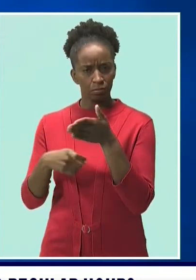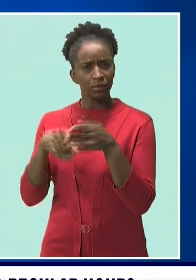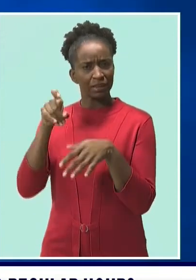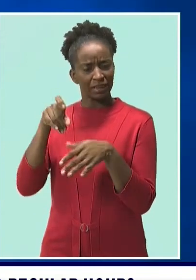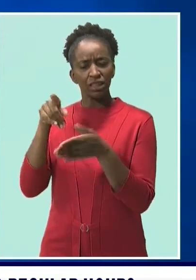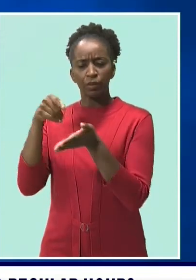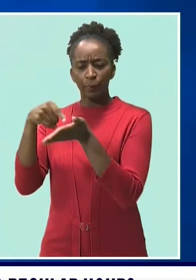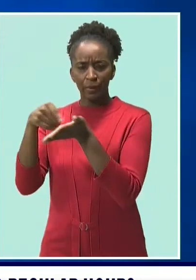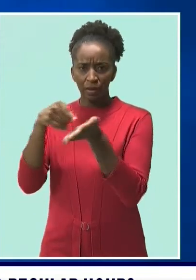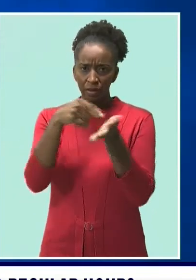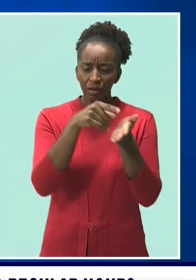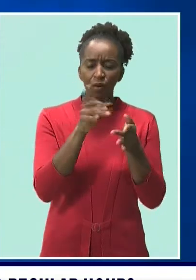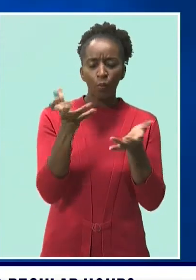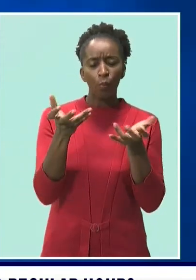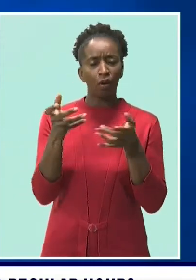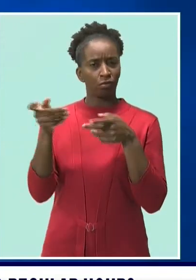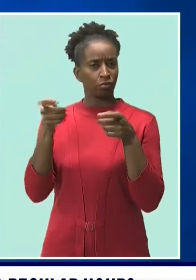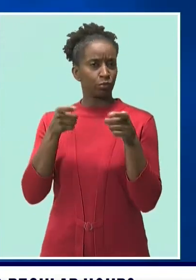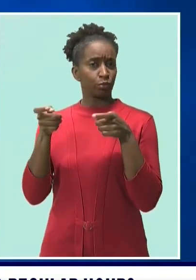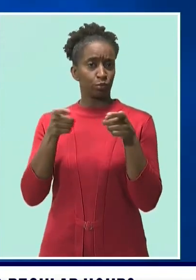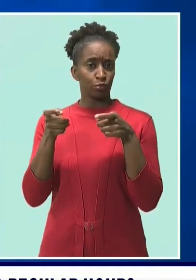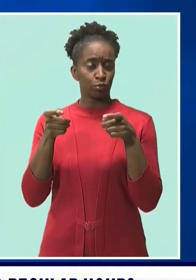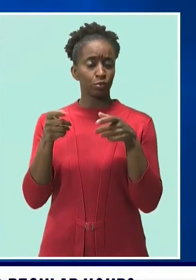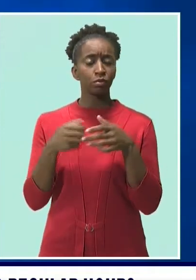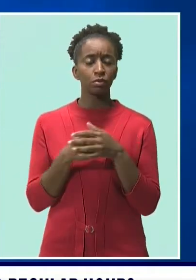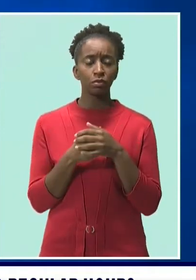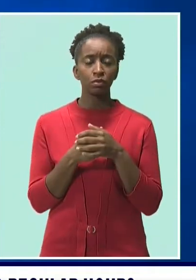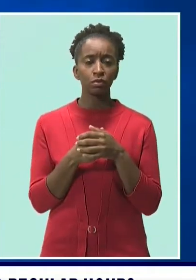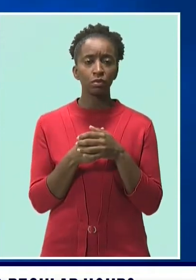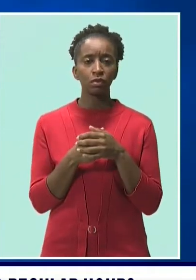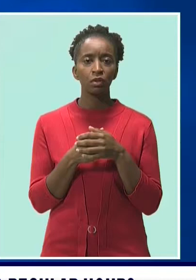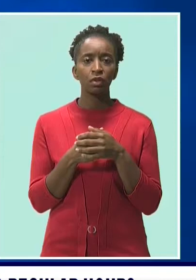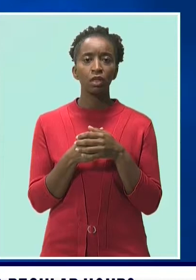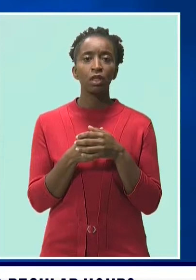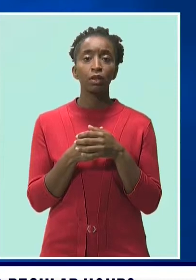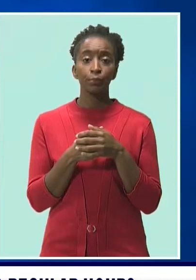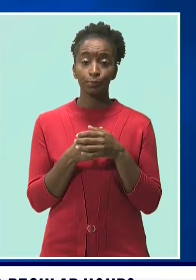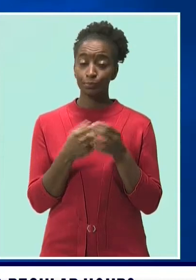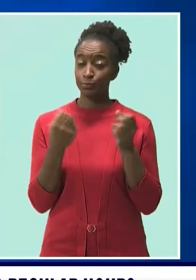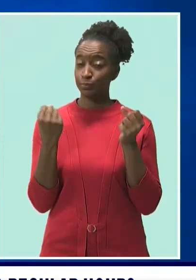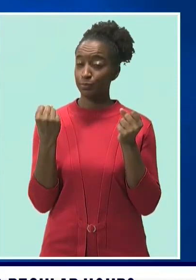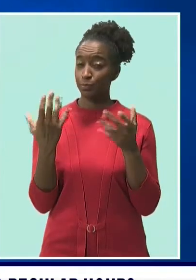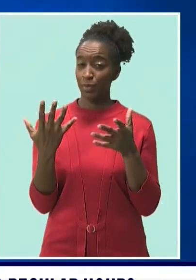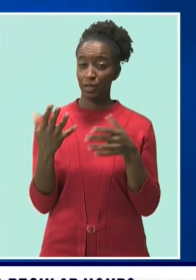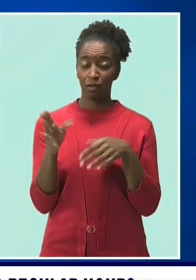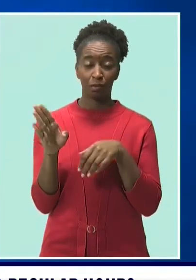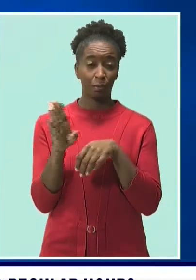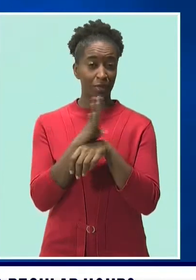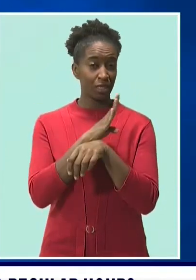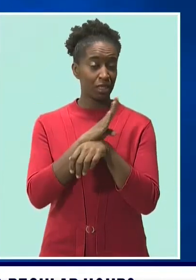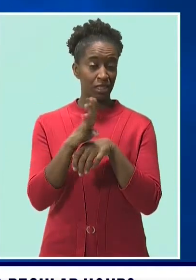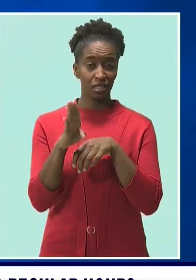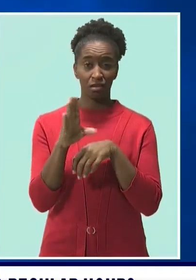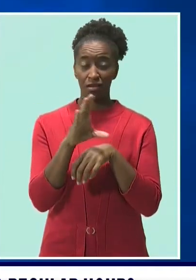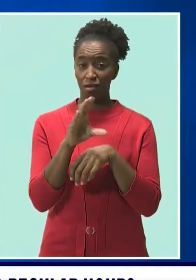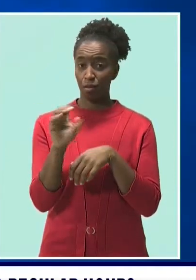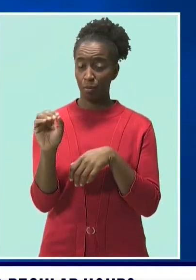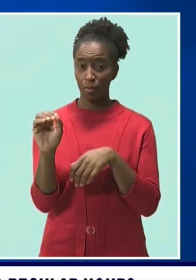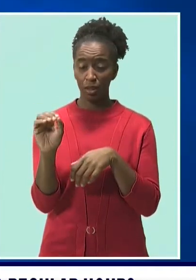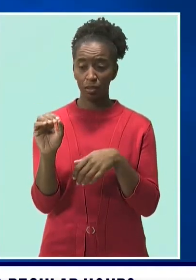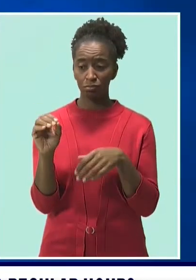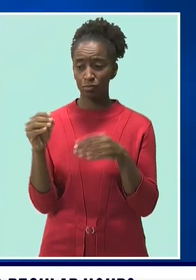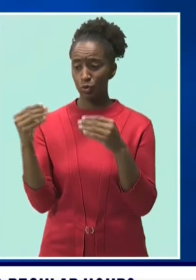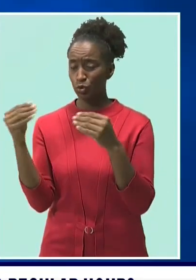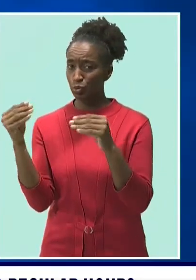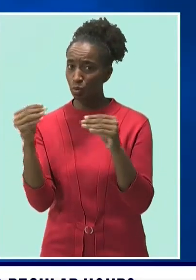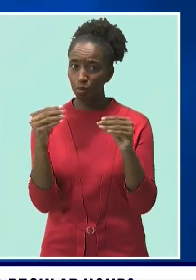and operate within. But there's no doubt that many organizations, many retail outlets, etc., have